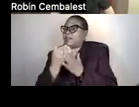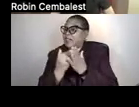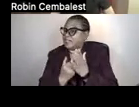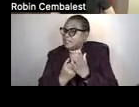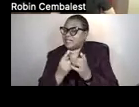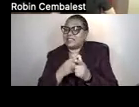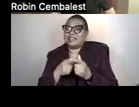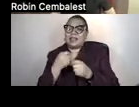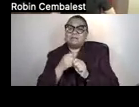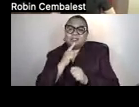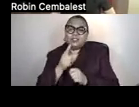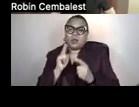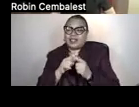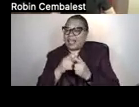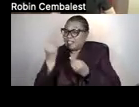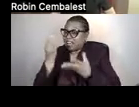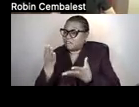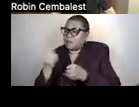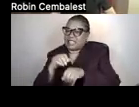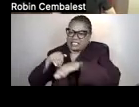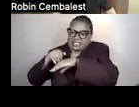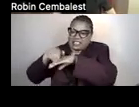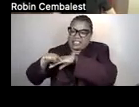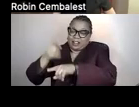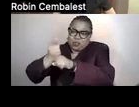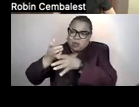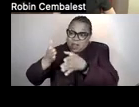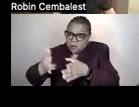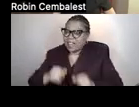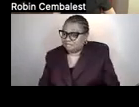and then make sure that the information gets sent in the right way.